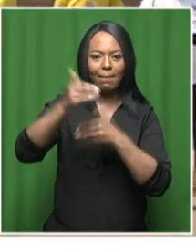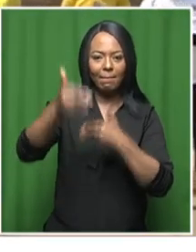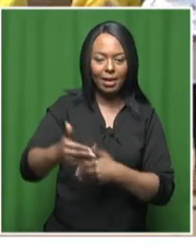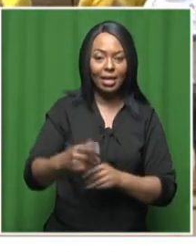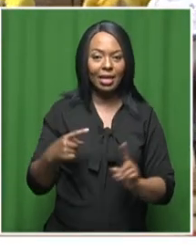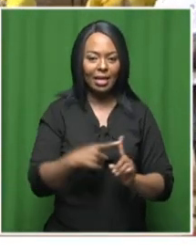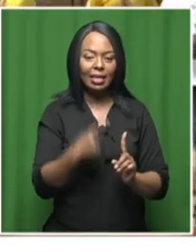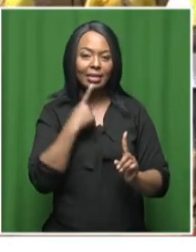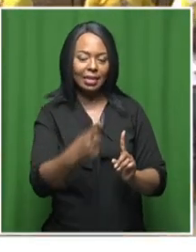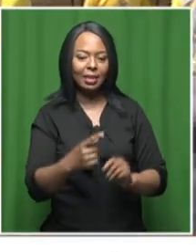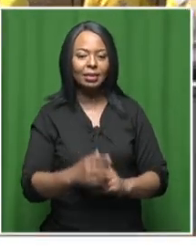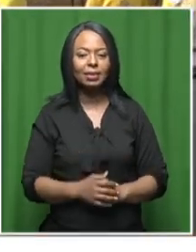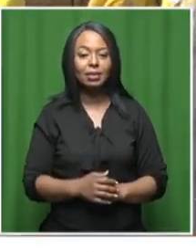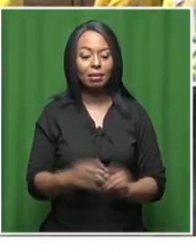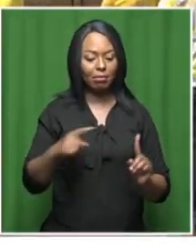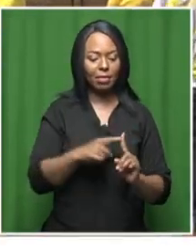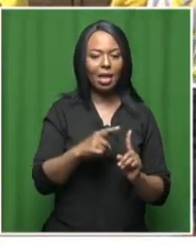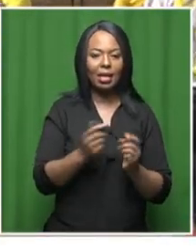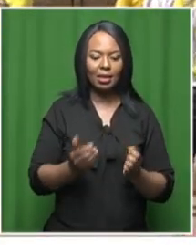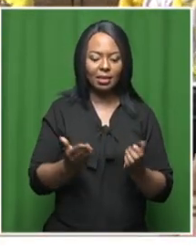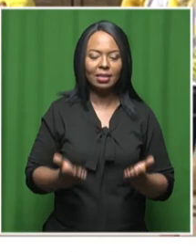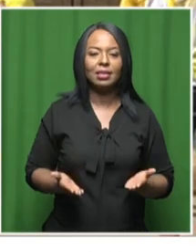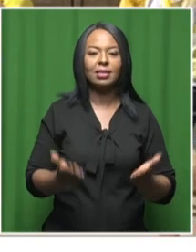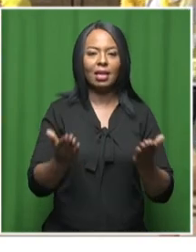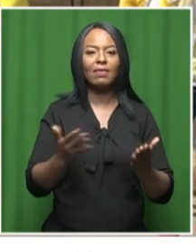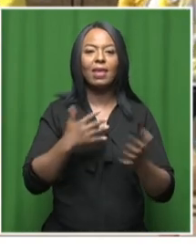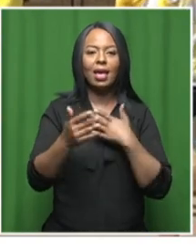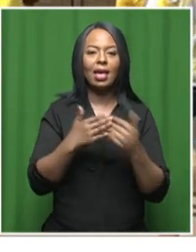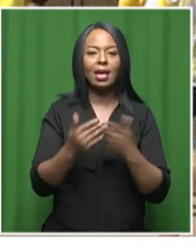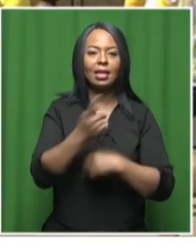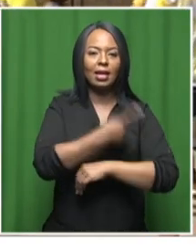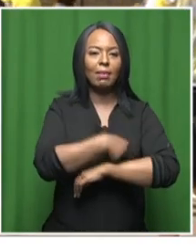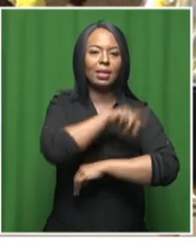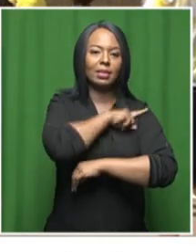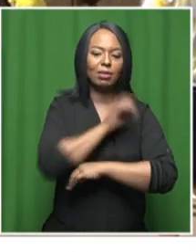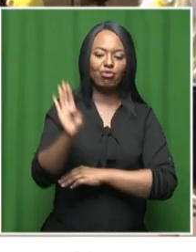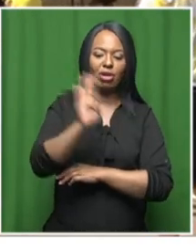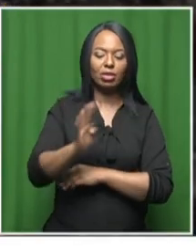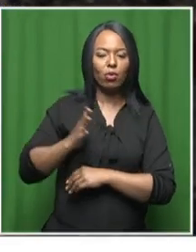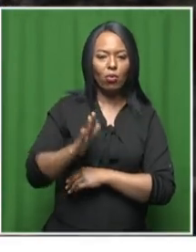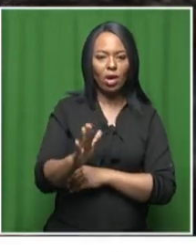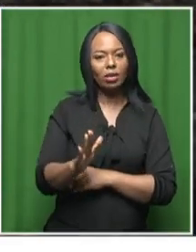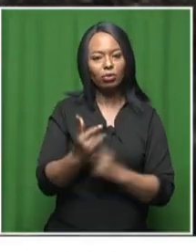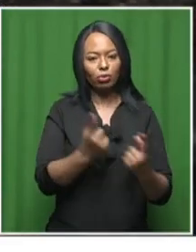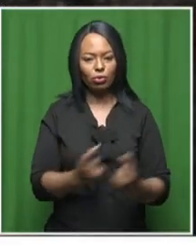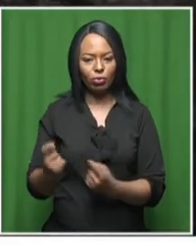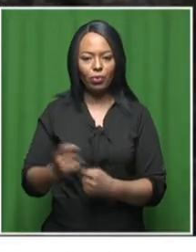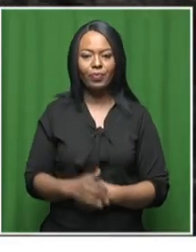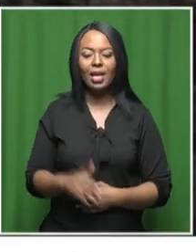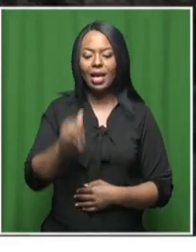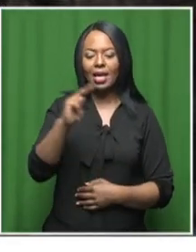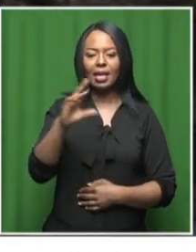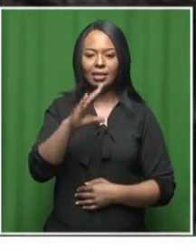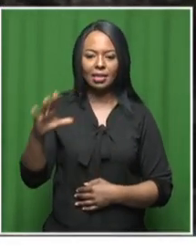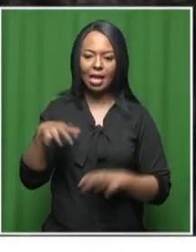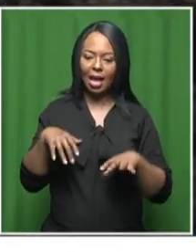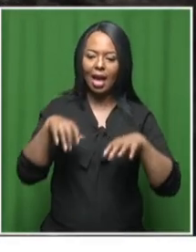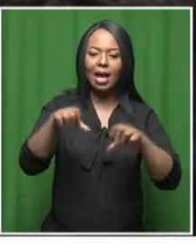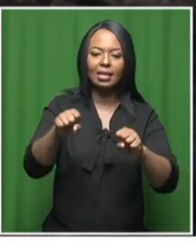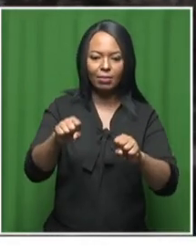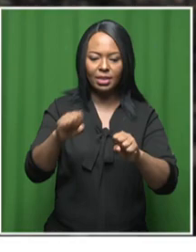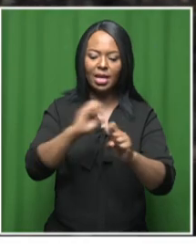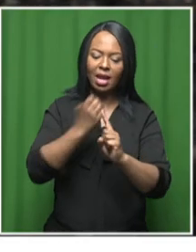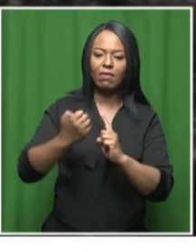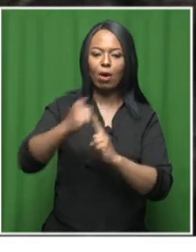said he would serve in whatever capacity the branches wanted him to. The ANC has to adapt to this new